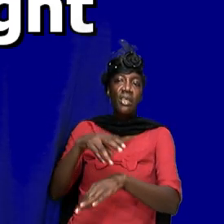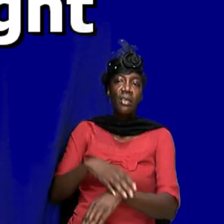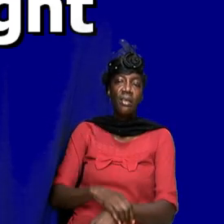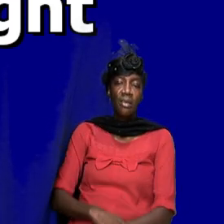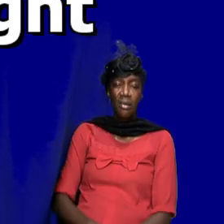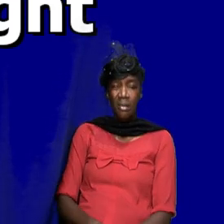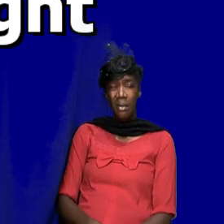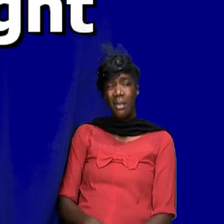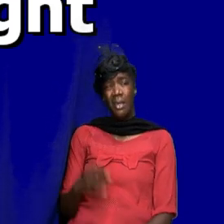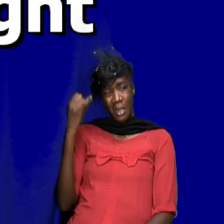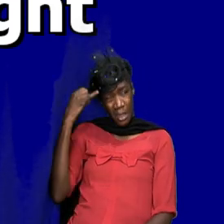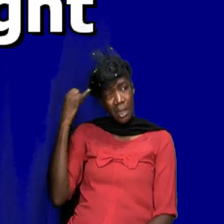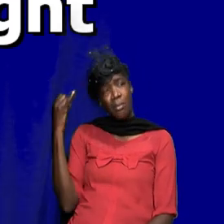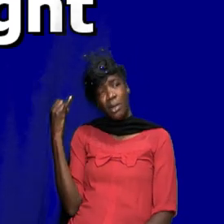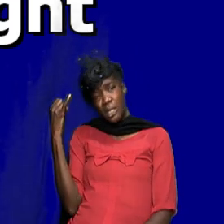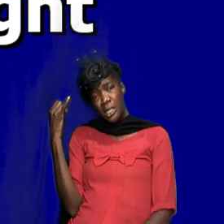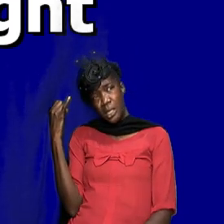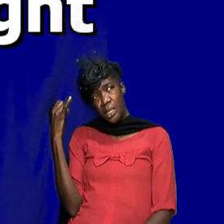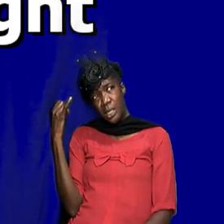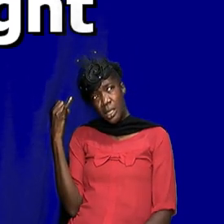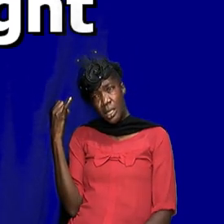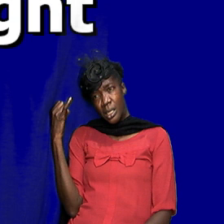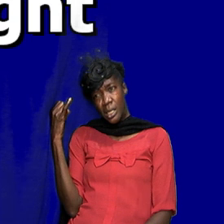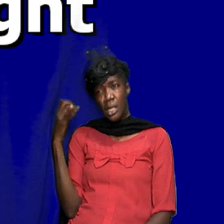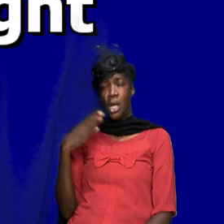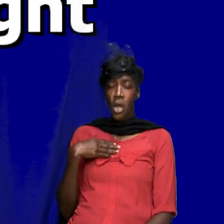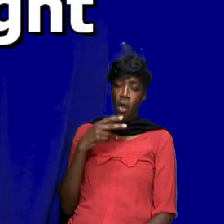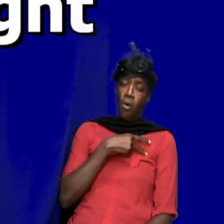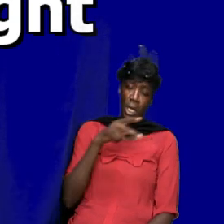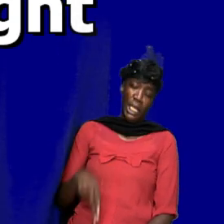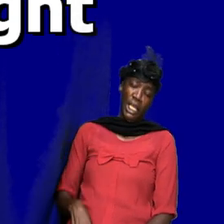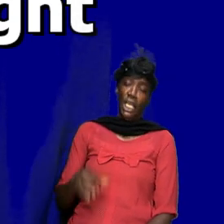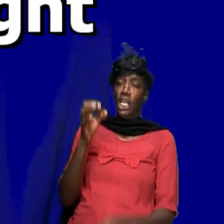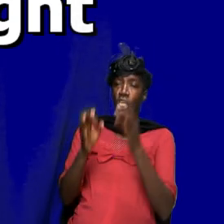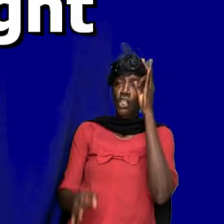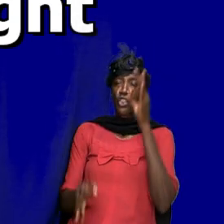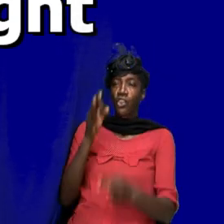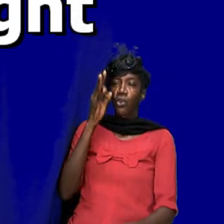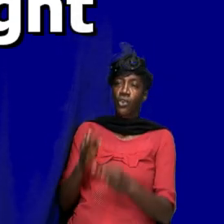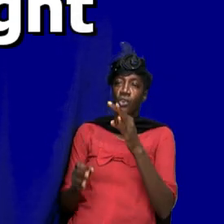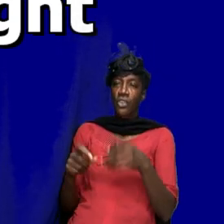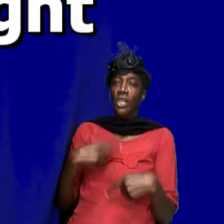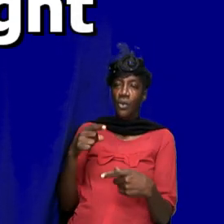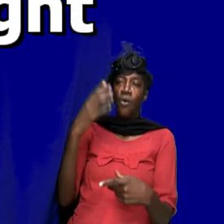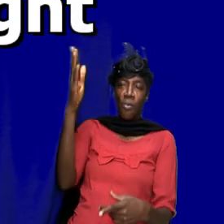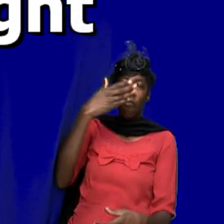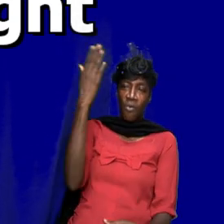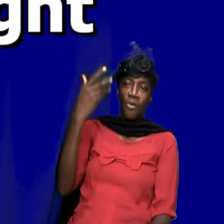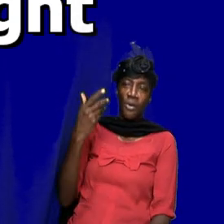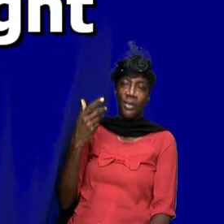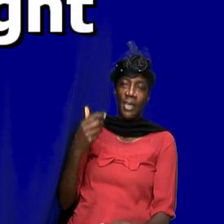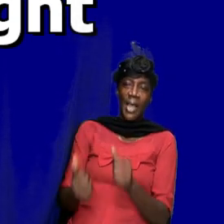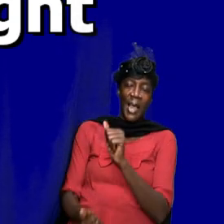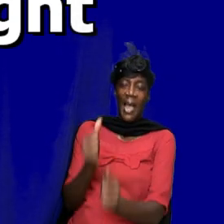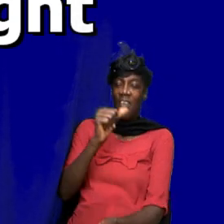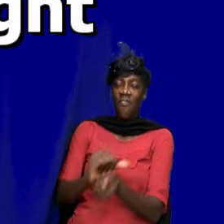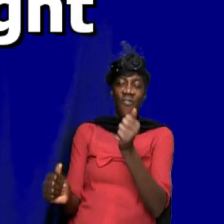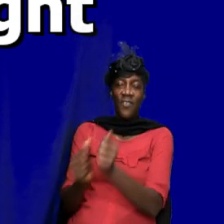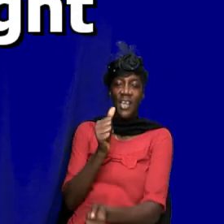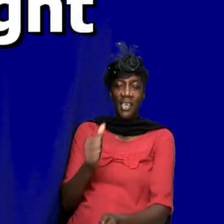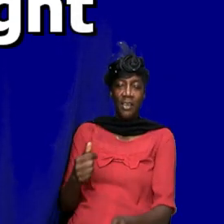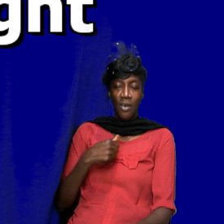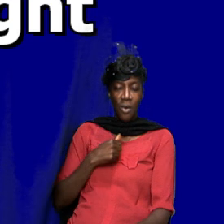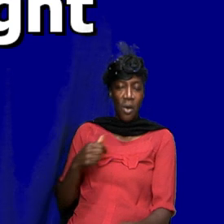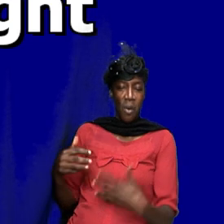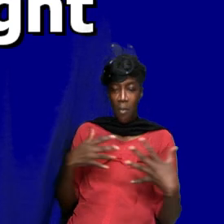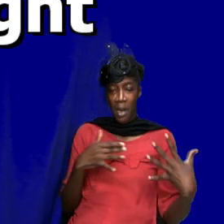You can imagine. And that our king may judge us and go before us and fight our battle. But God